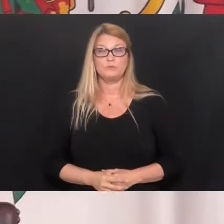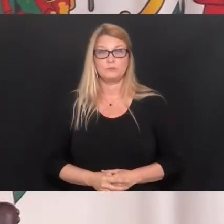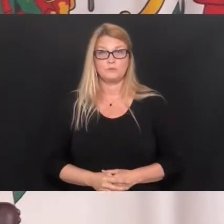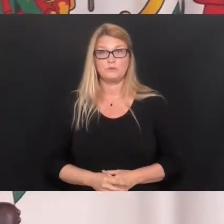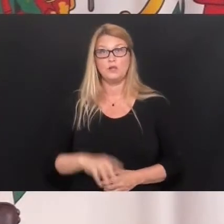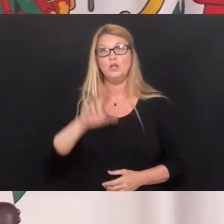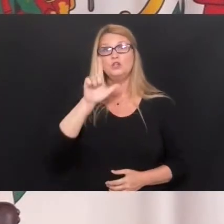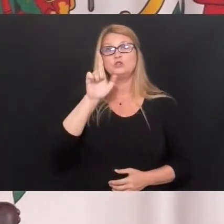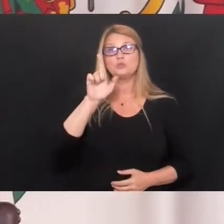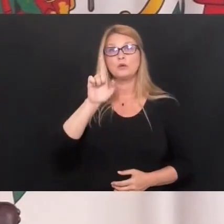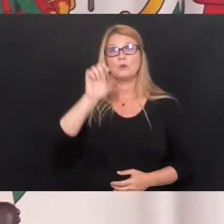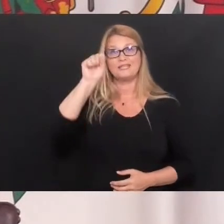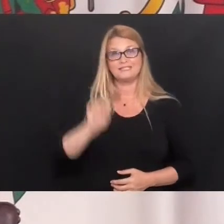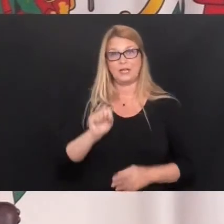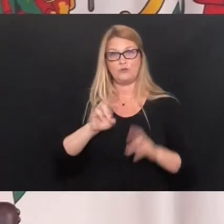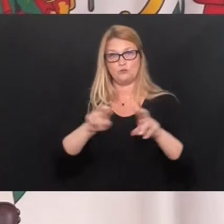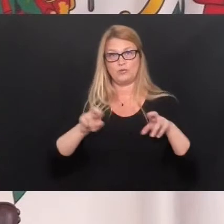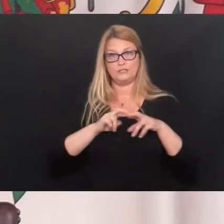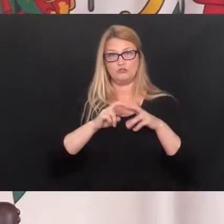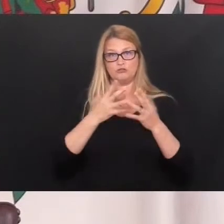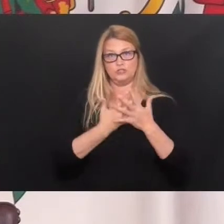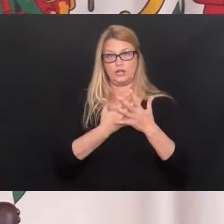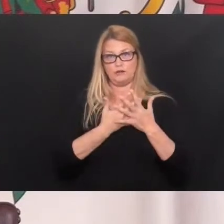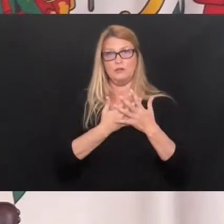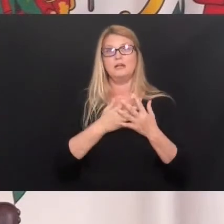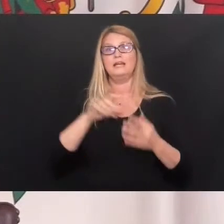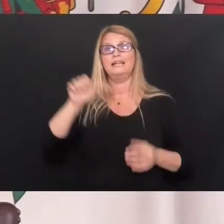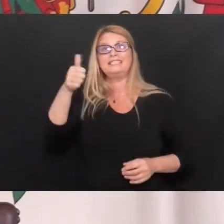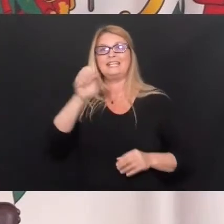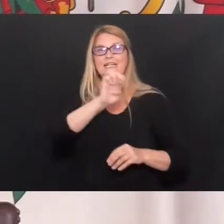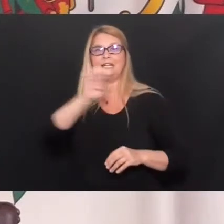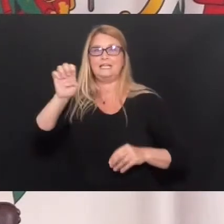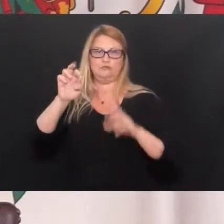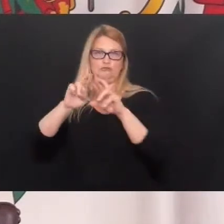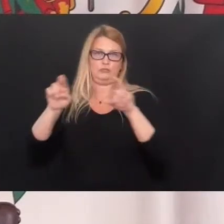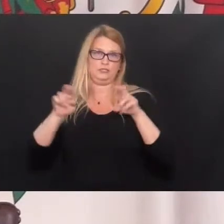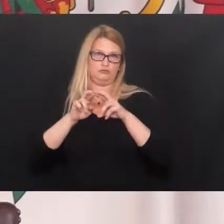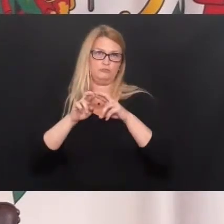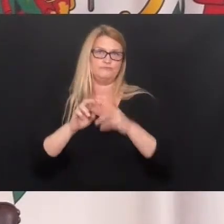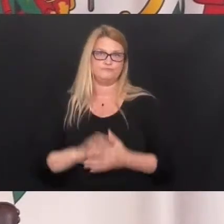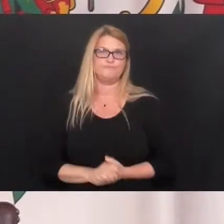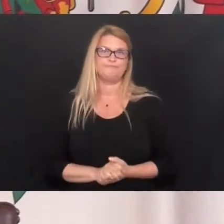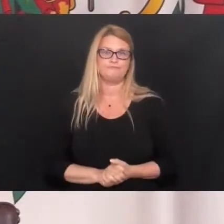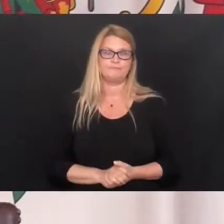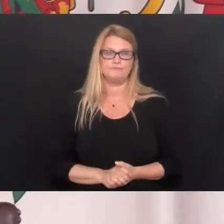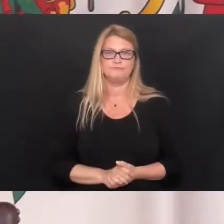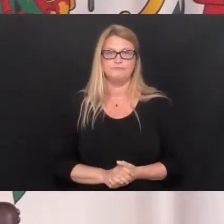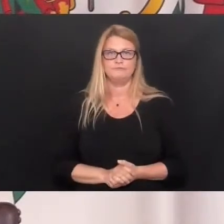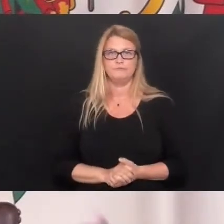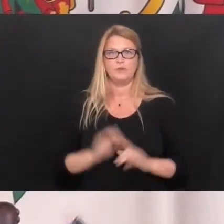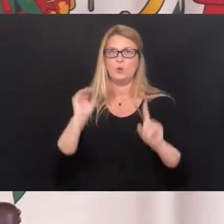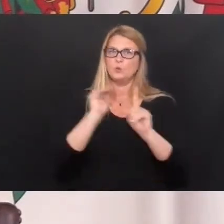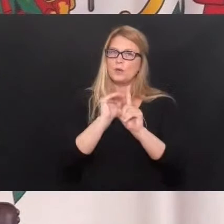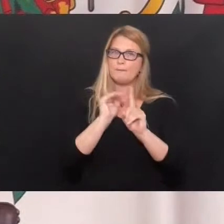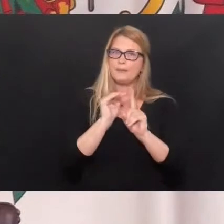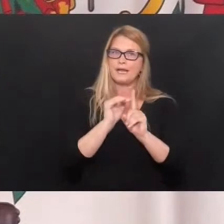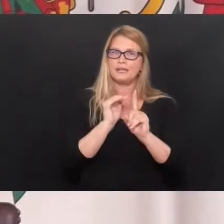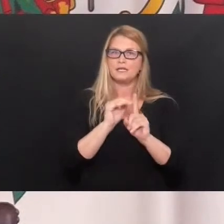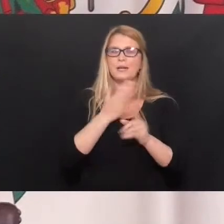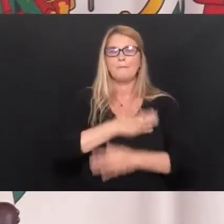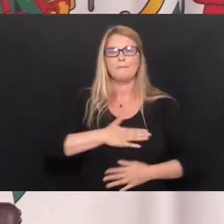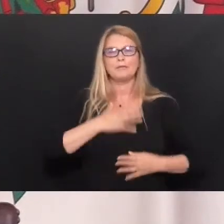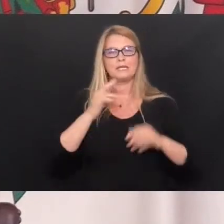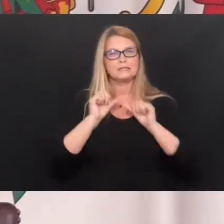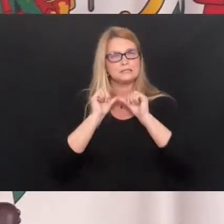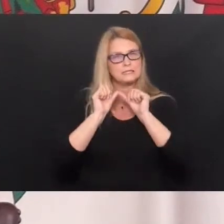have 21 at Southern Regional and 10 at Eastern Regional. I remind you over and over about your face